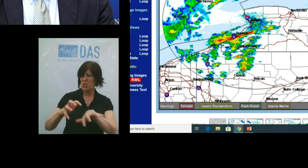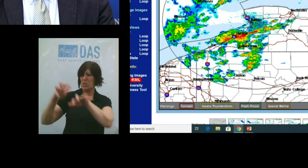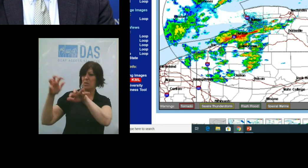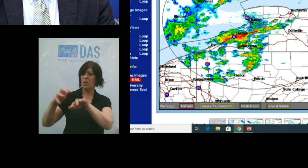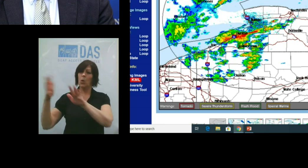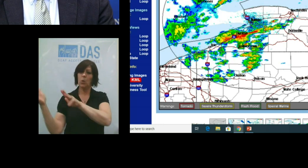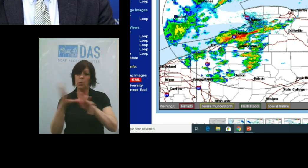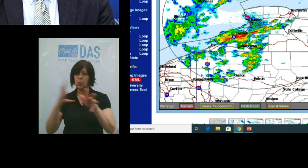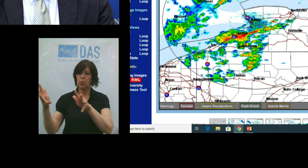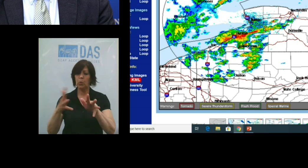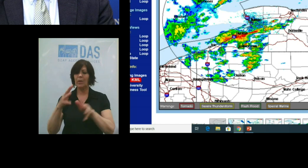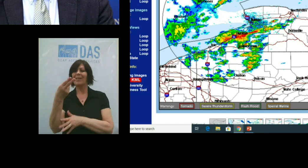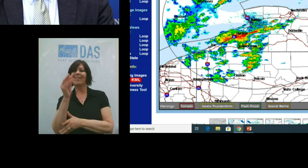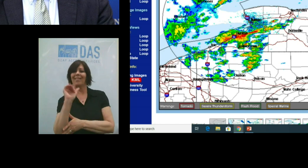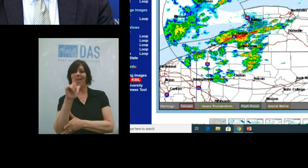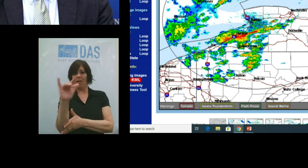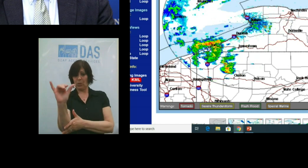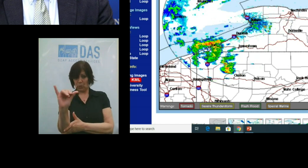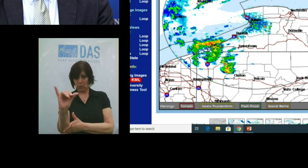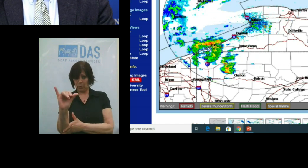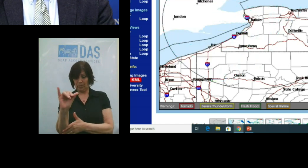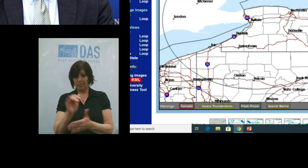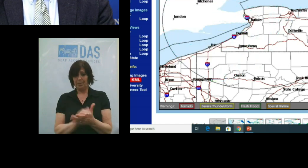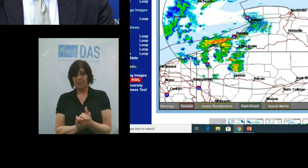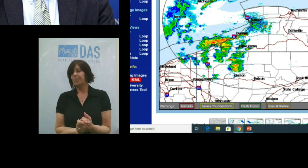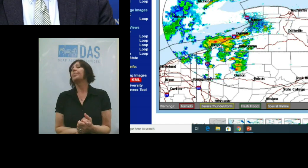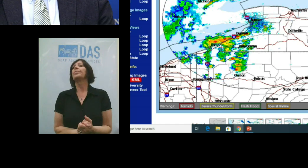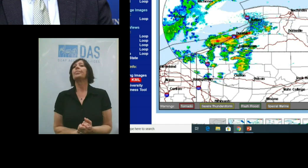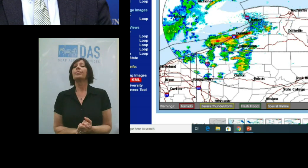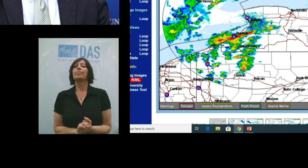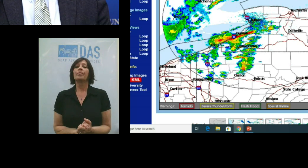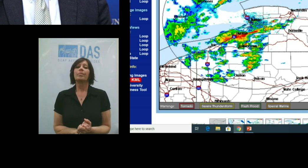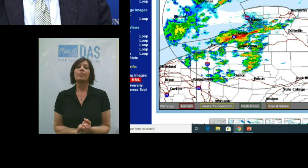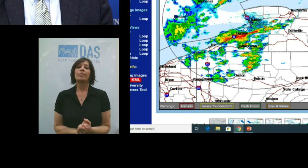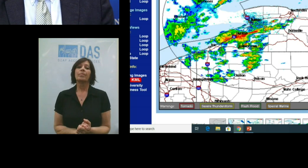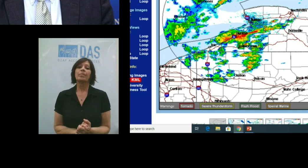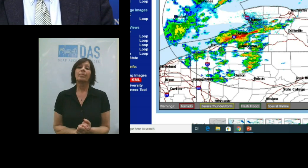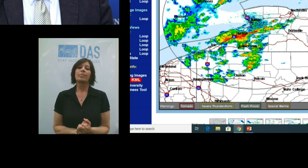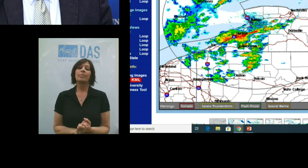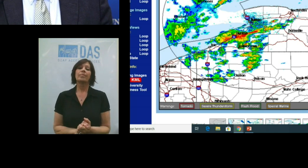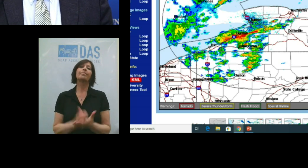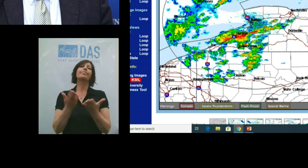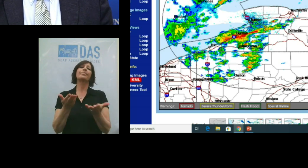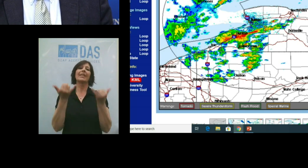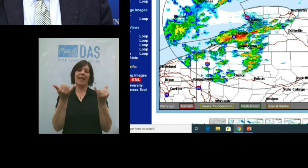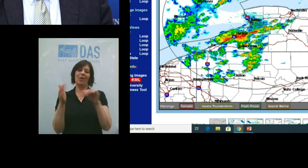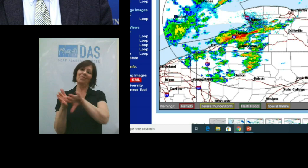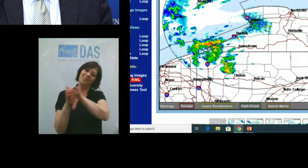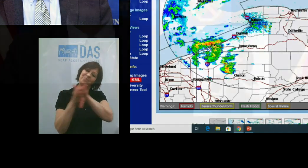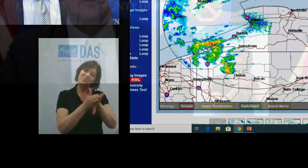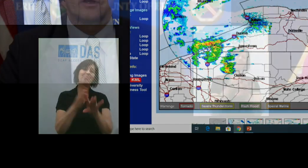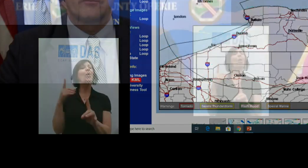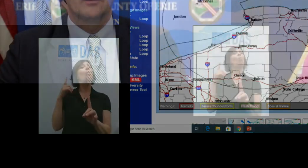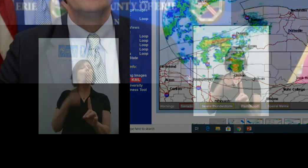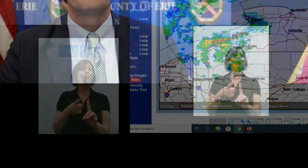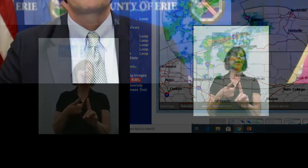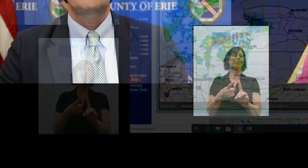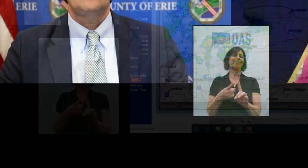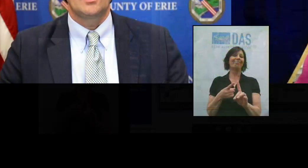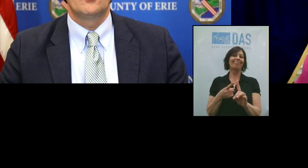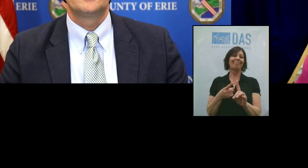strong winds, and hail is being reported with this line of storms. So now let's get back to what we normally would talk